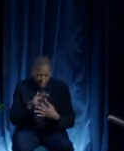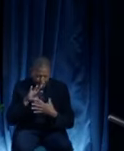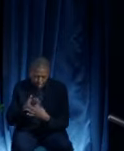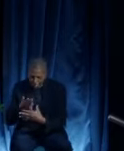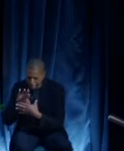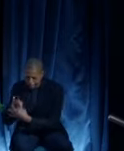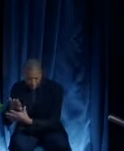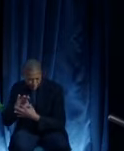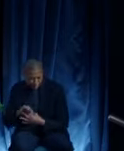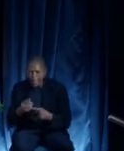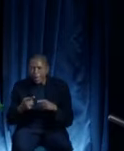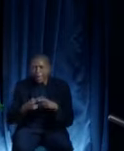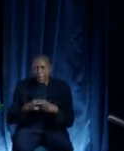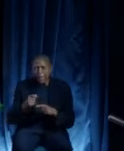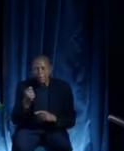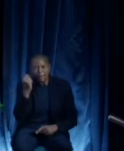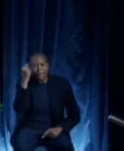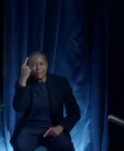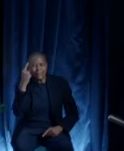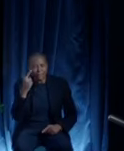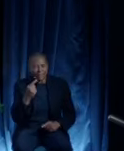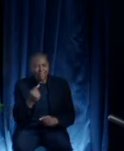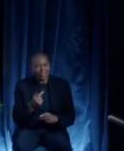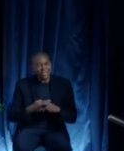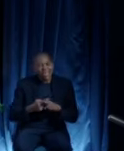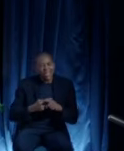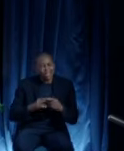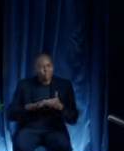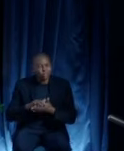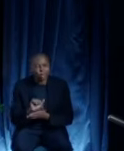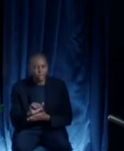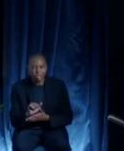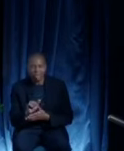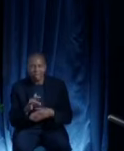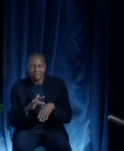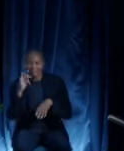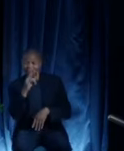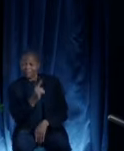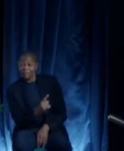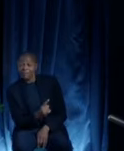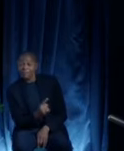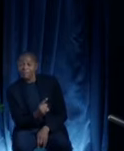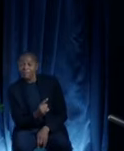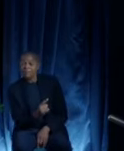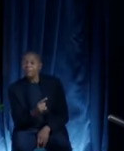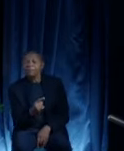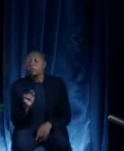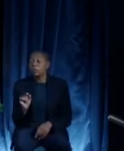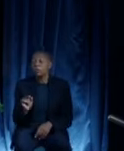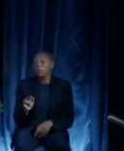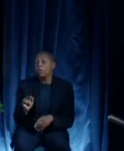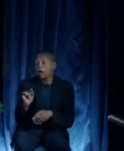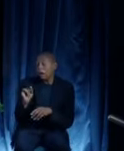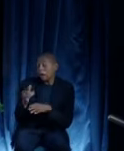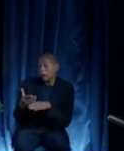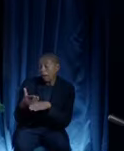English opinion. He's very sensitive to English political opinion. And in the years before